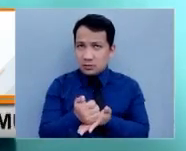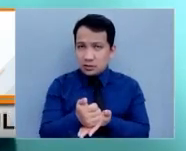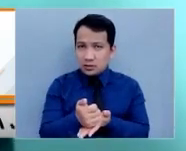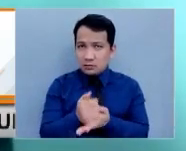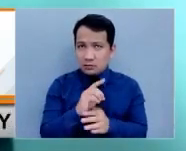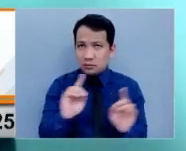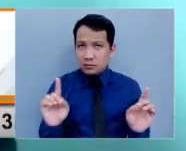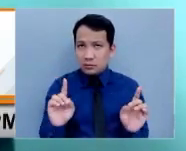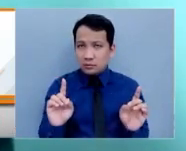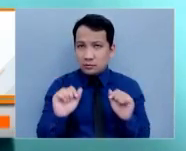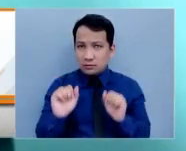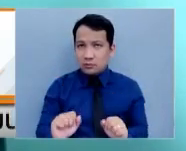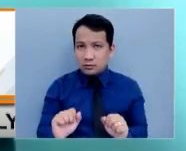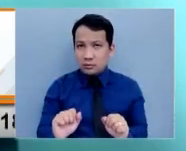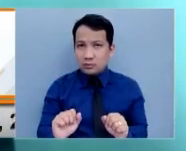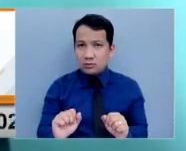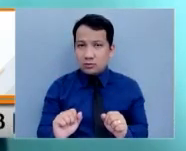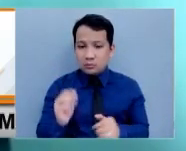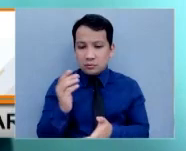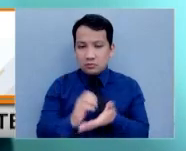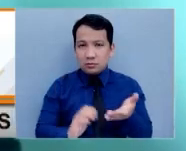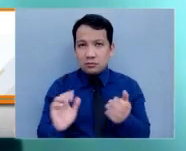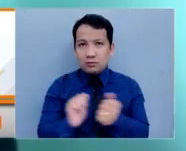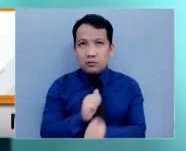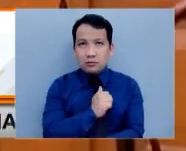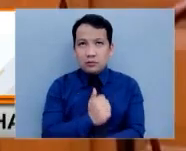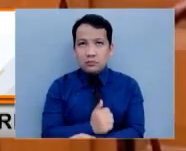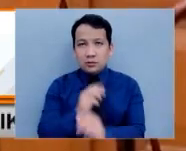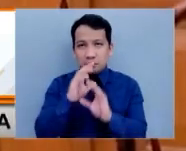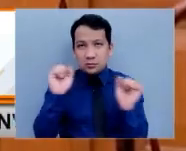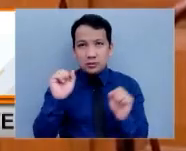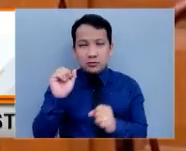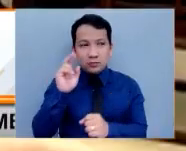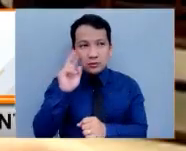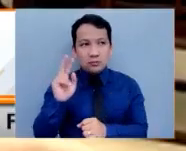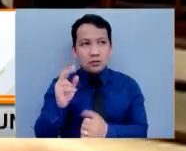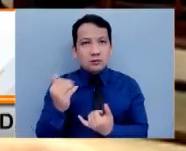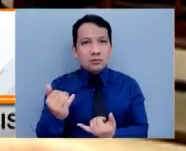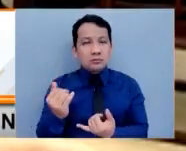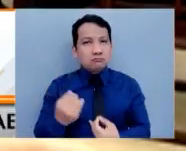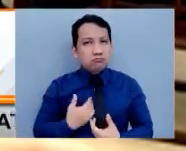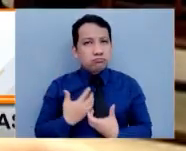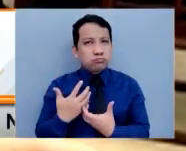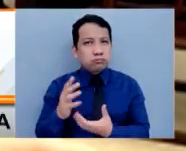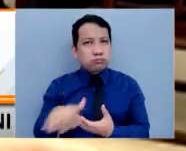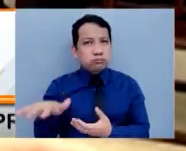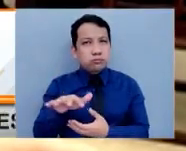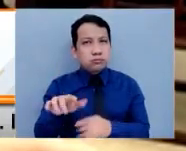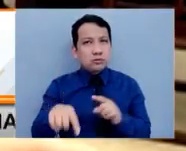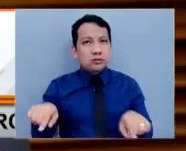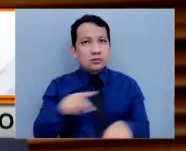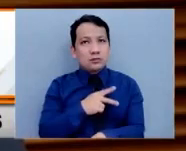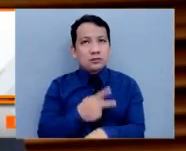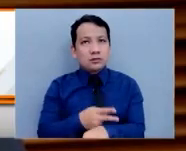Or potentially actually undercut or undermine authority of President Marcos Jr. Baka magbigay ito ng impression sa mga ibang powers